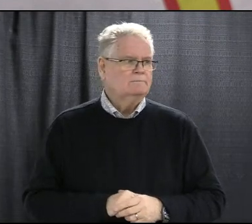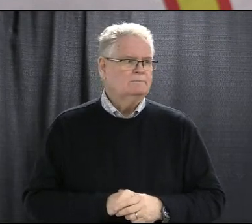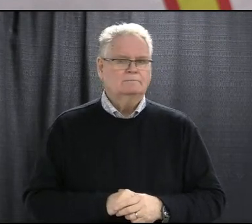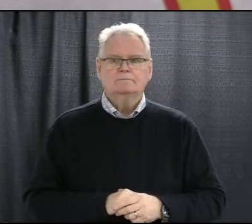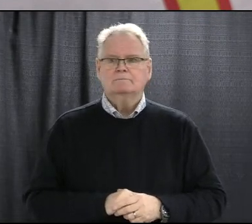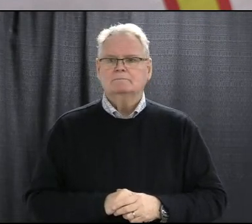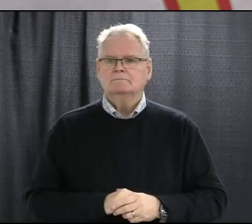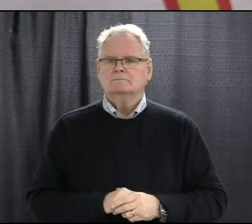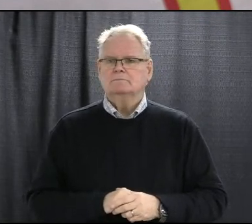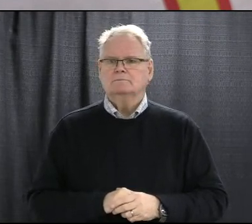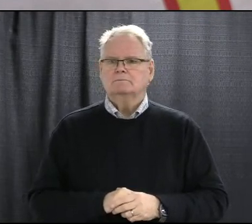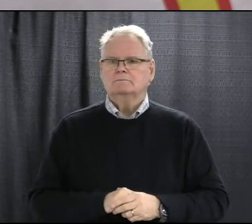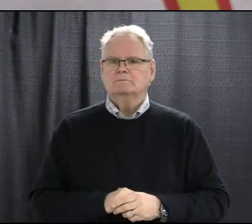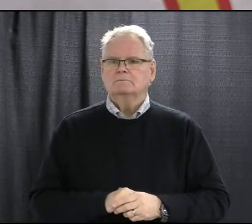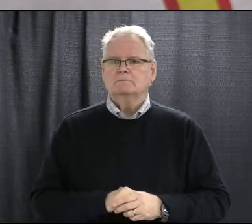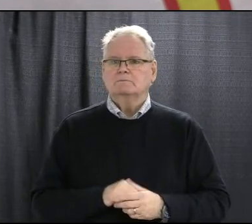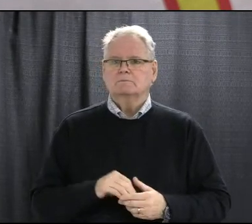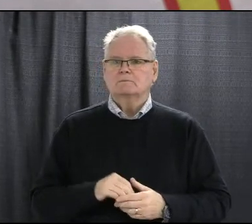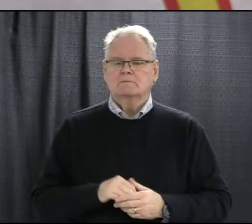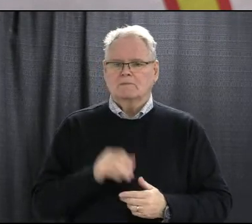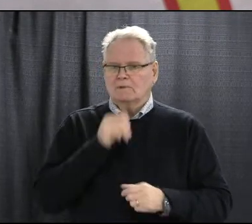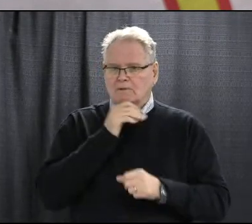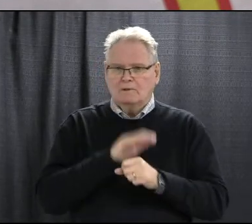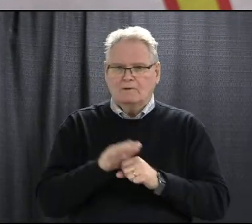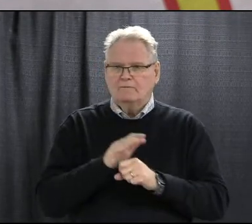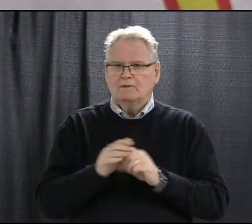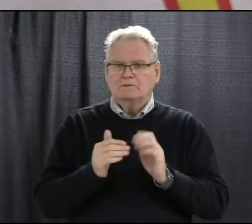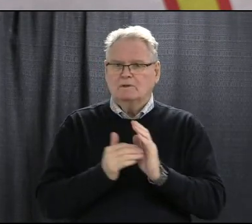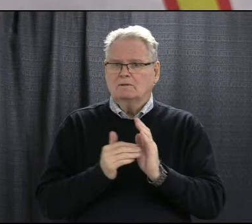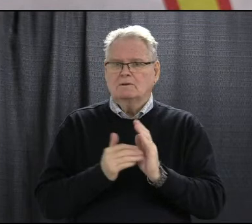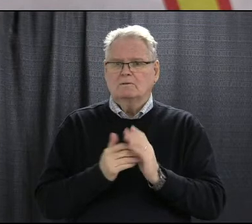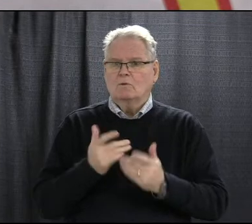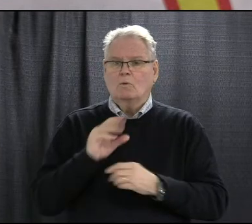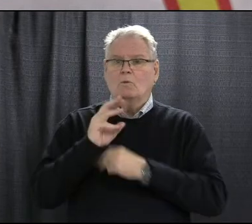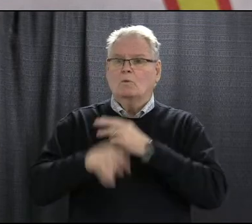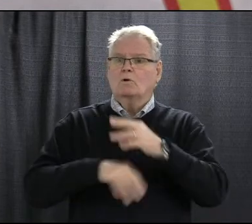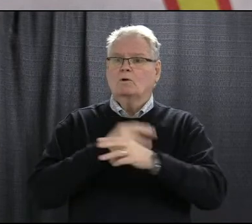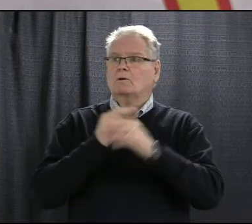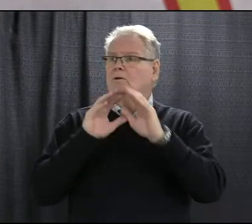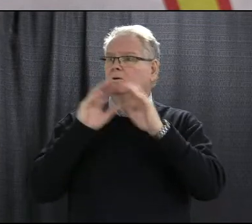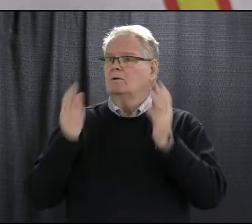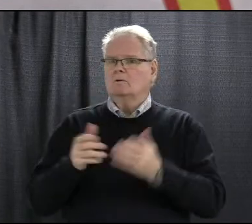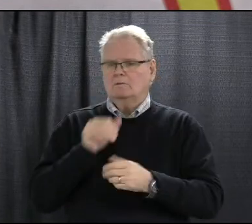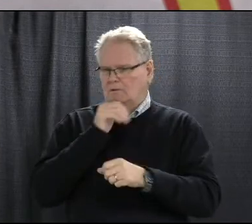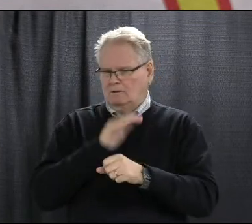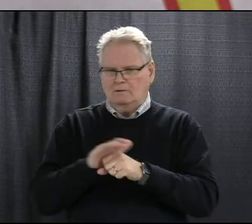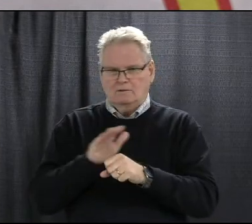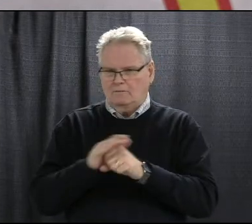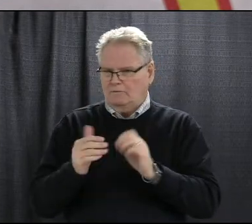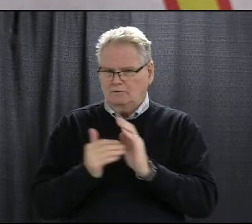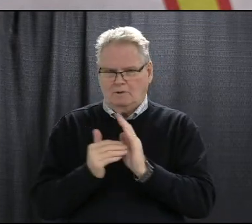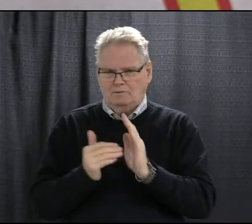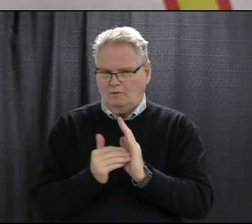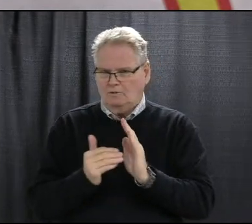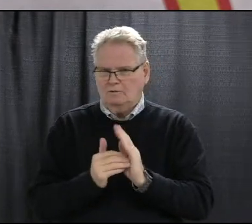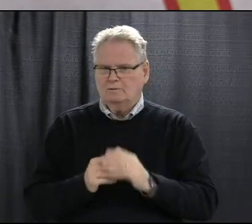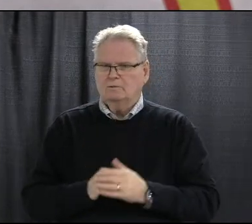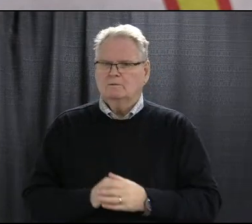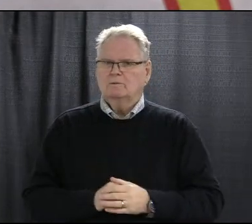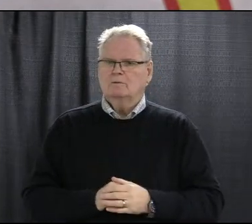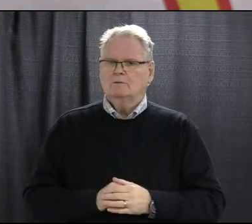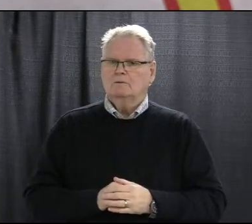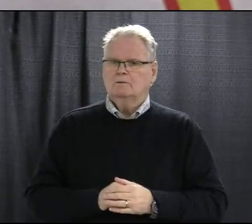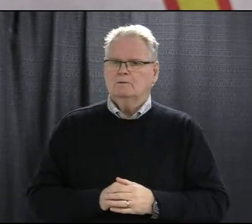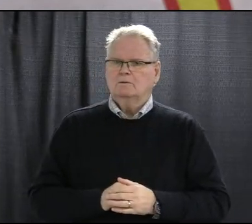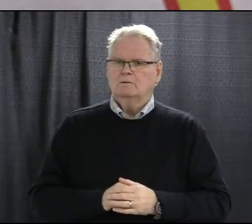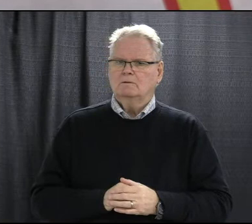shortage of healthcare professionals globally has certainly put a light on the need for healthcare